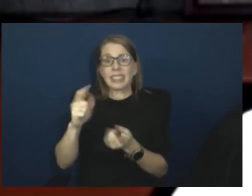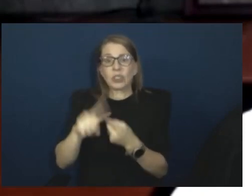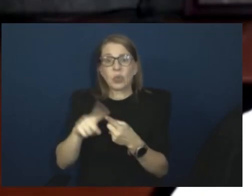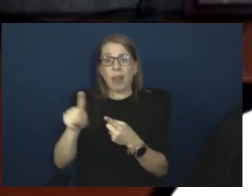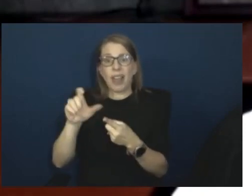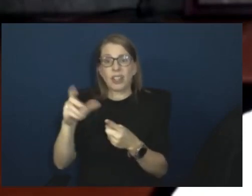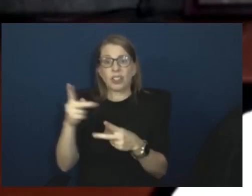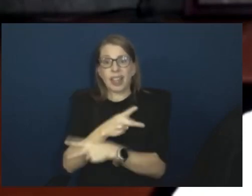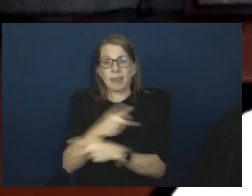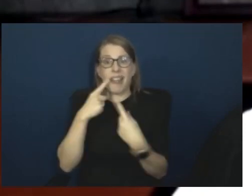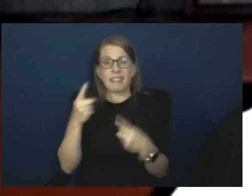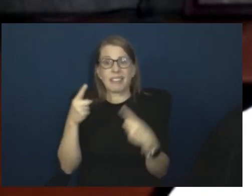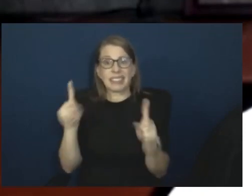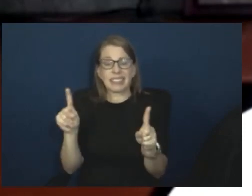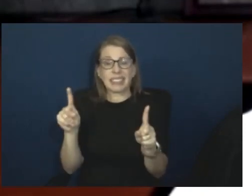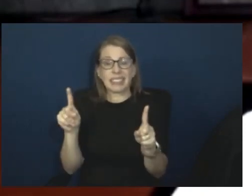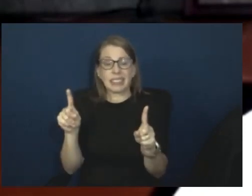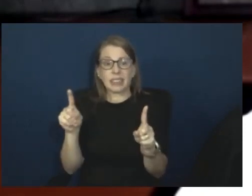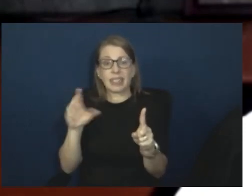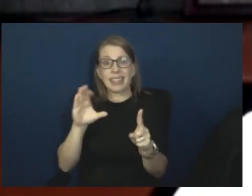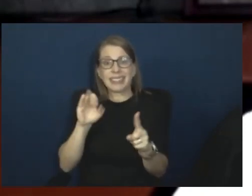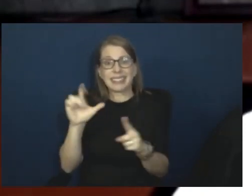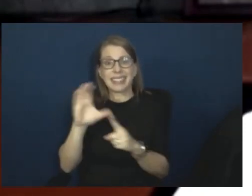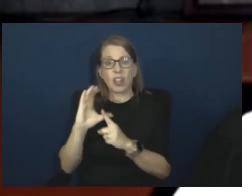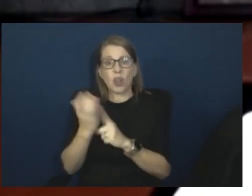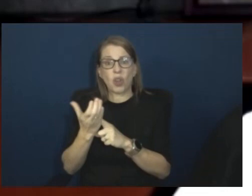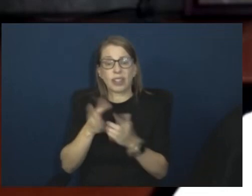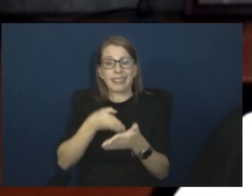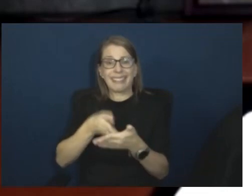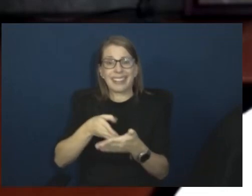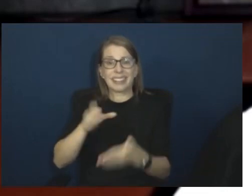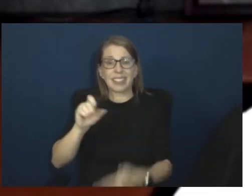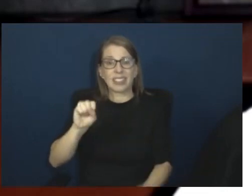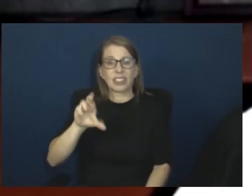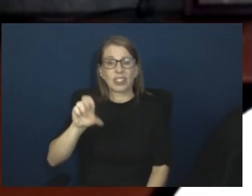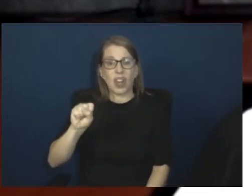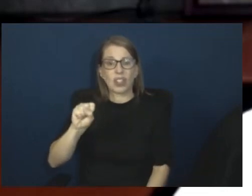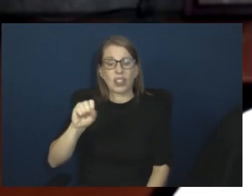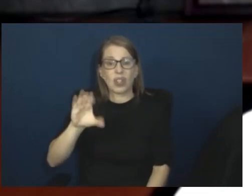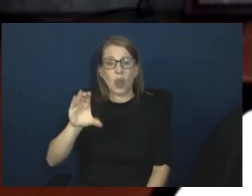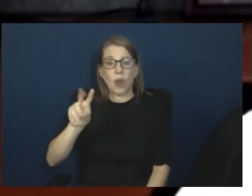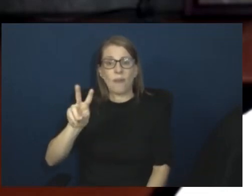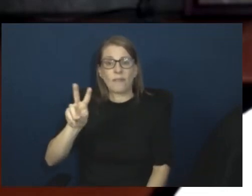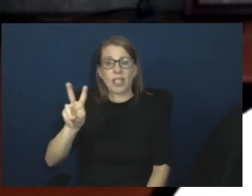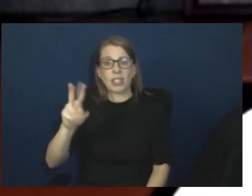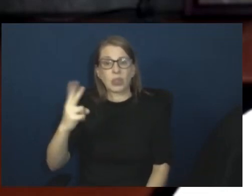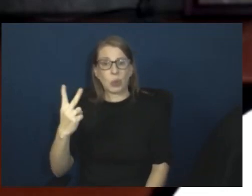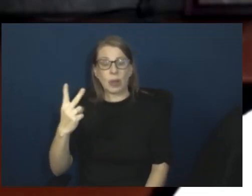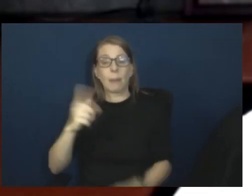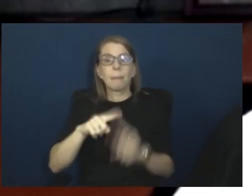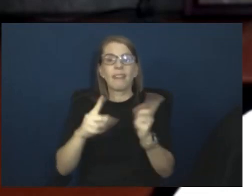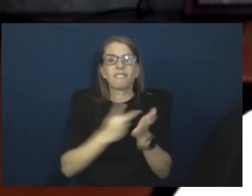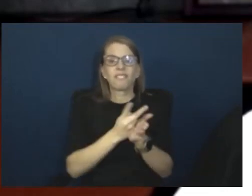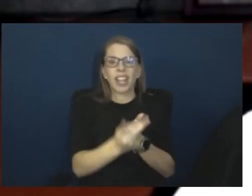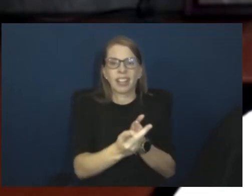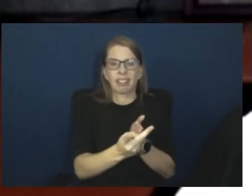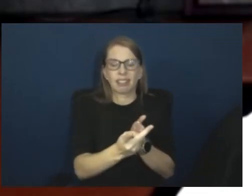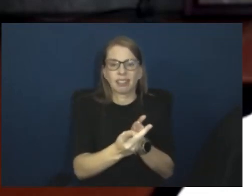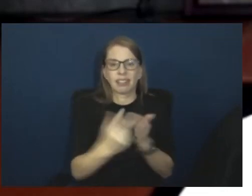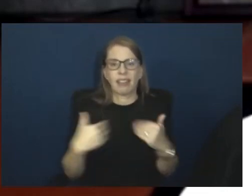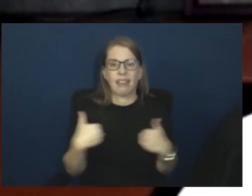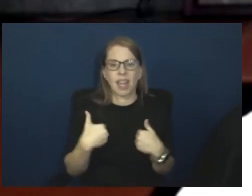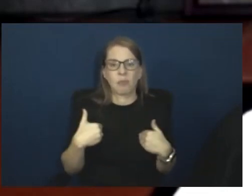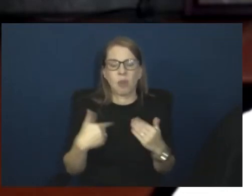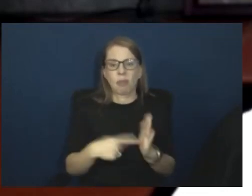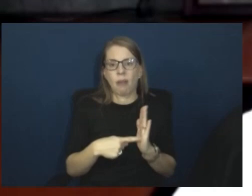higher efficacy in cell culture against SARS-CoV-2 but they failed in animal